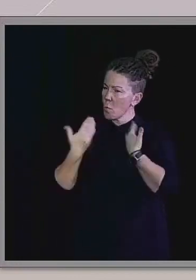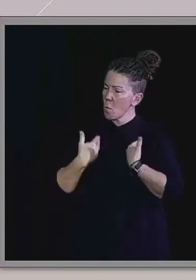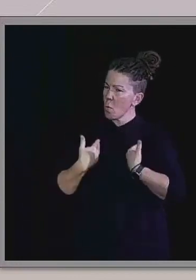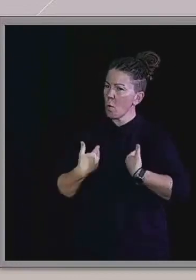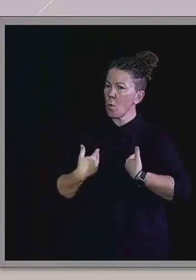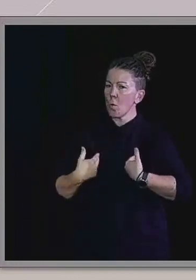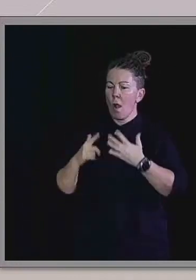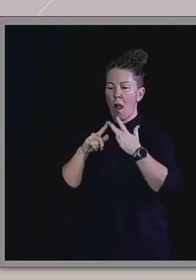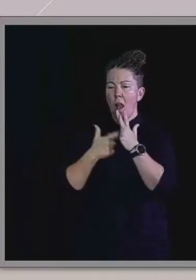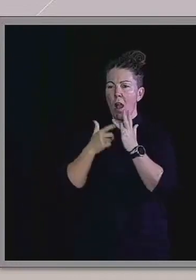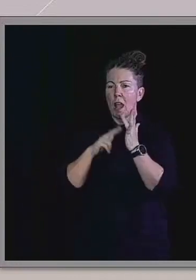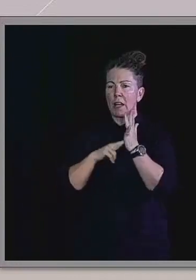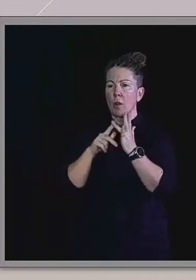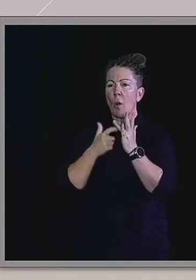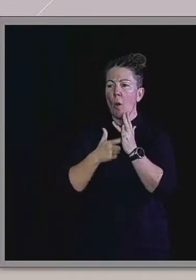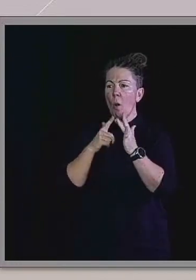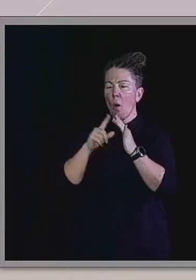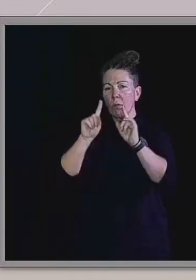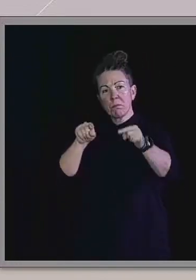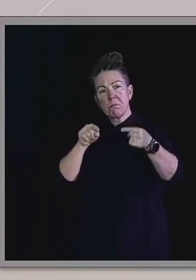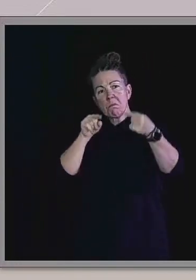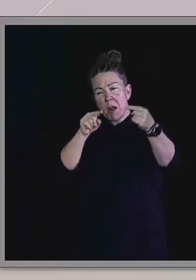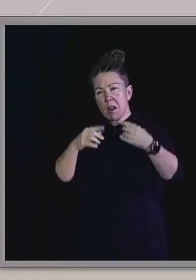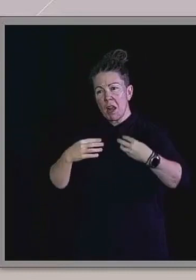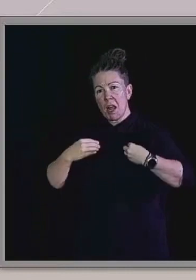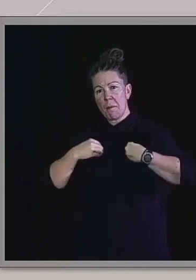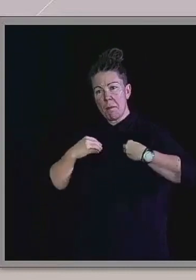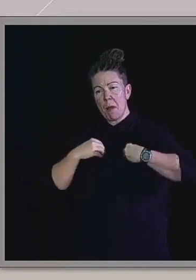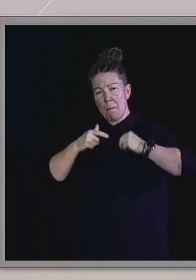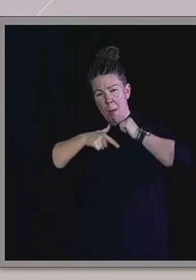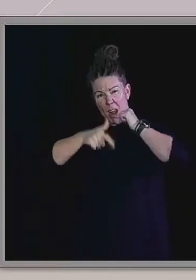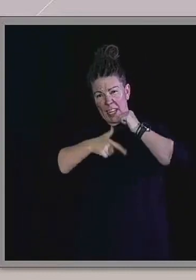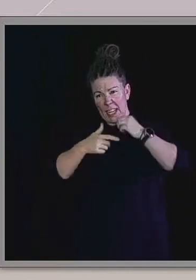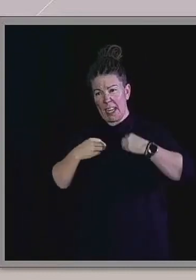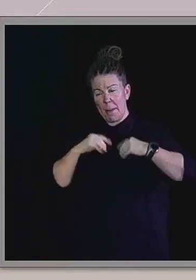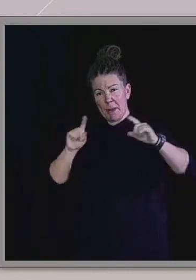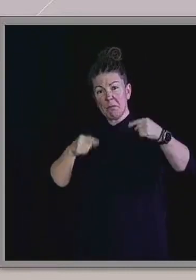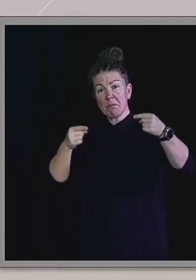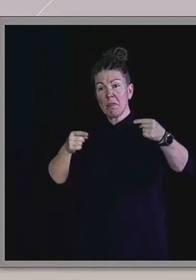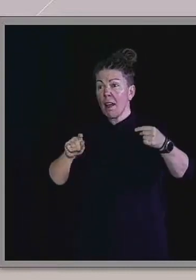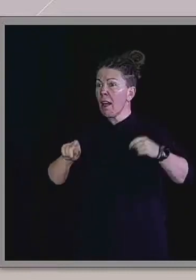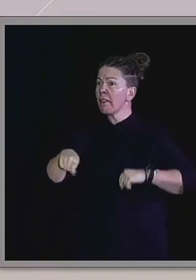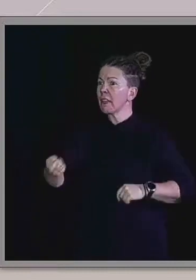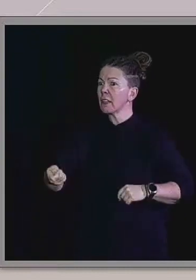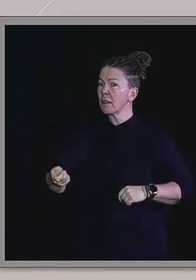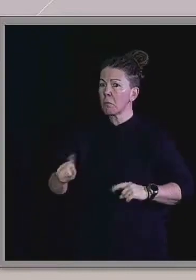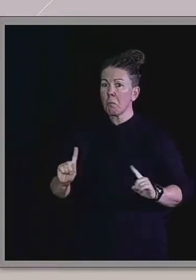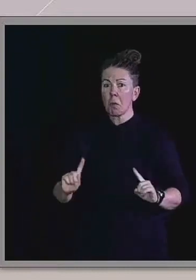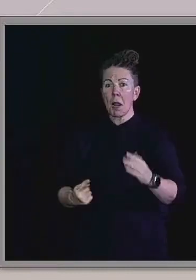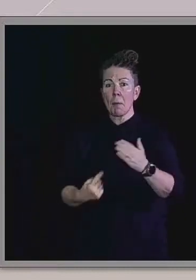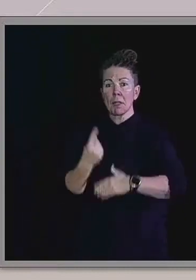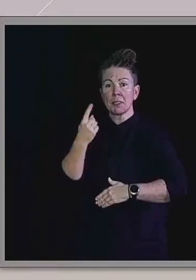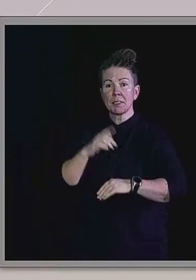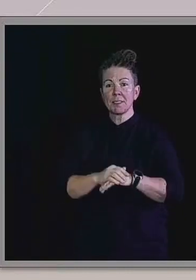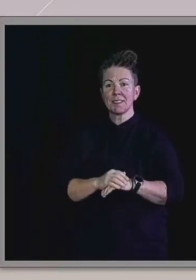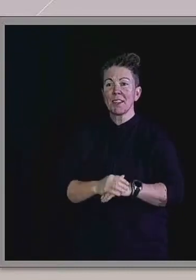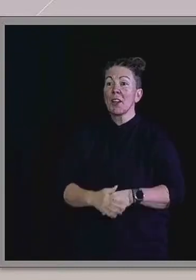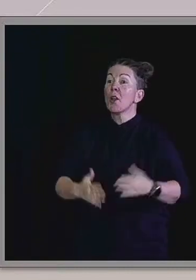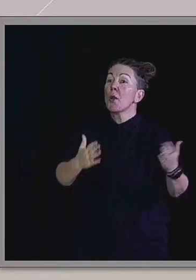a multi-billionaire dollar mining company? And what will happen next? Join us in welcoming to the